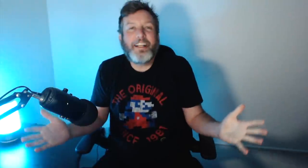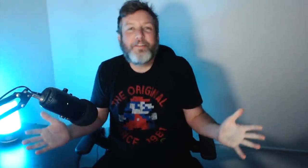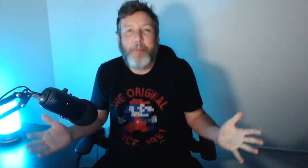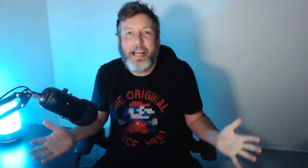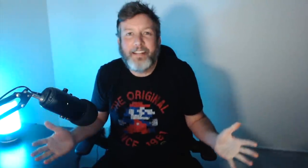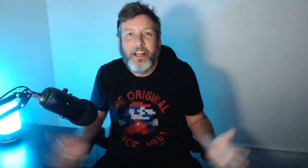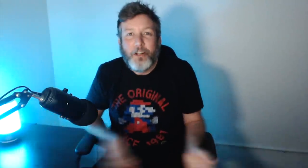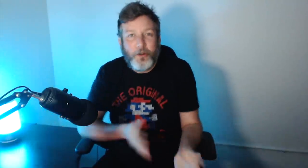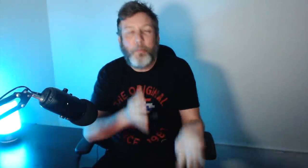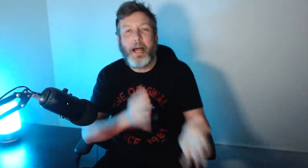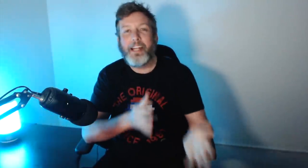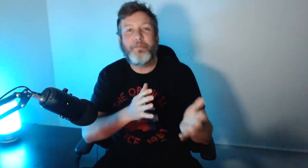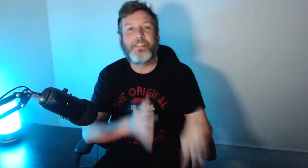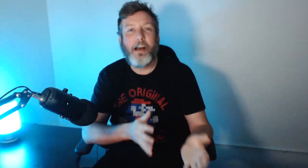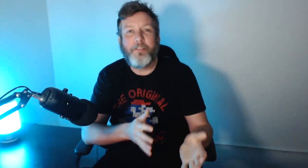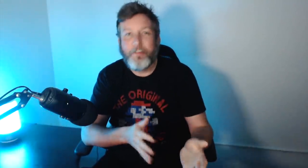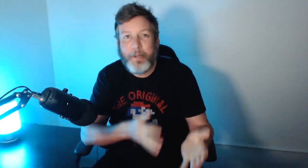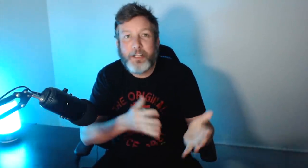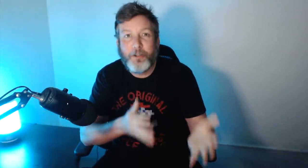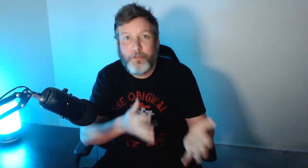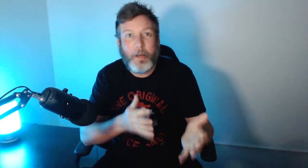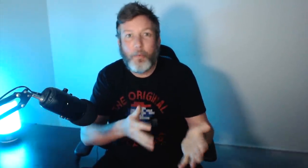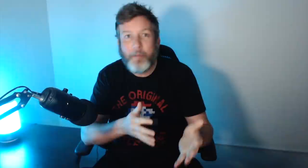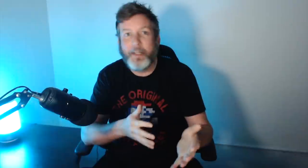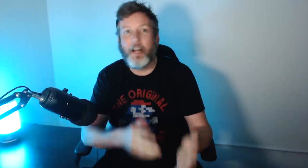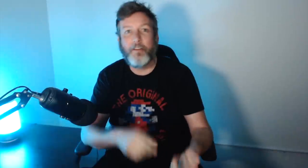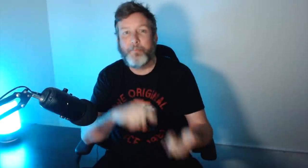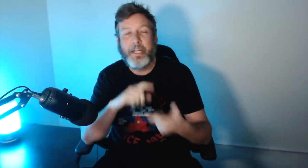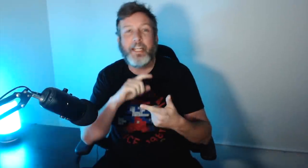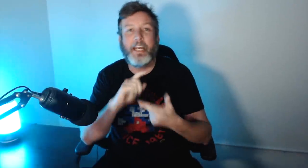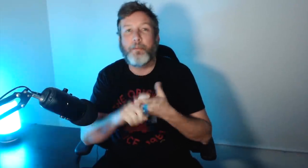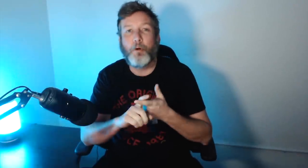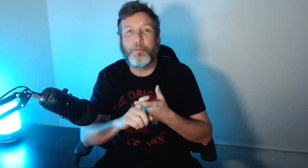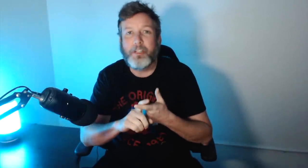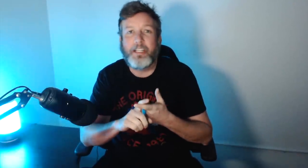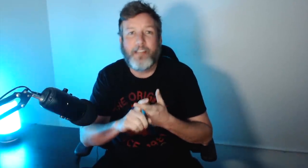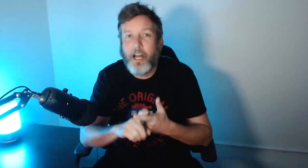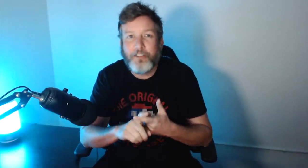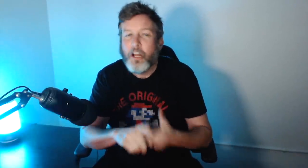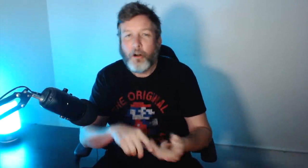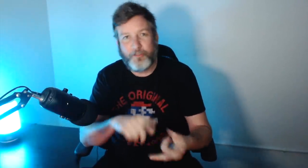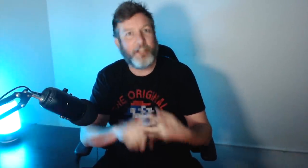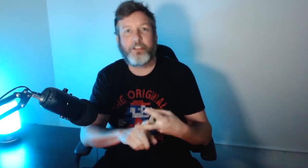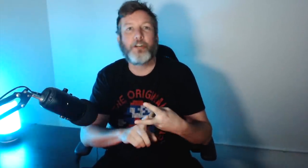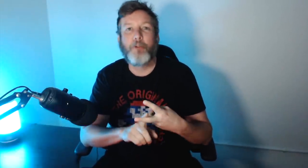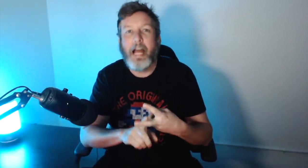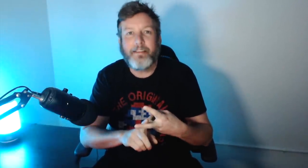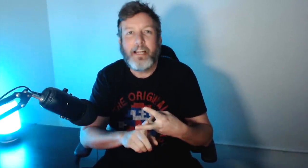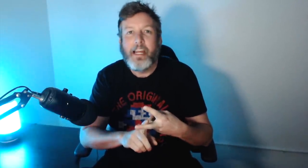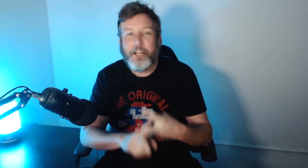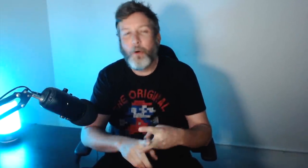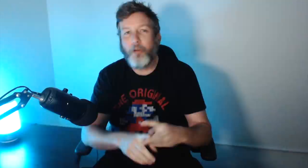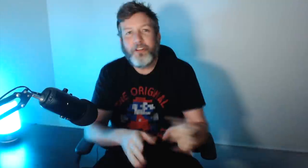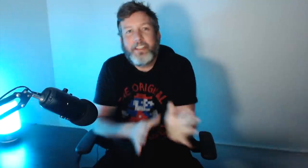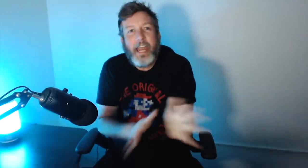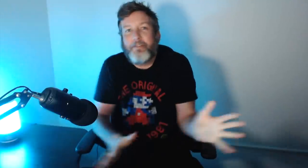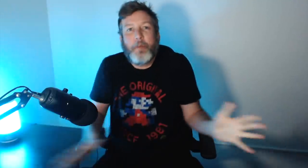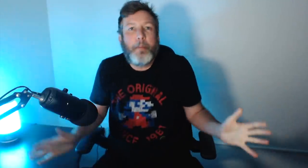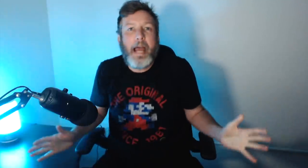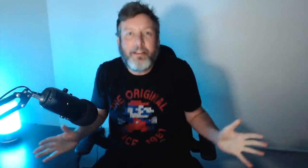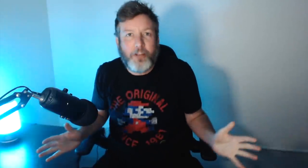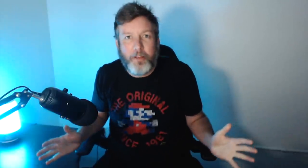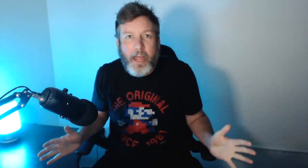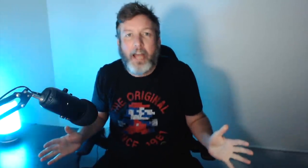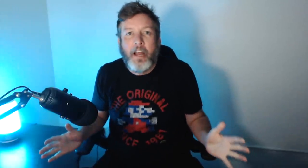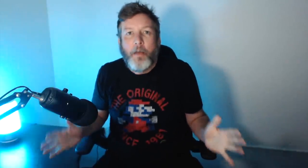what did you all expect? fact, Joe Biden himself has been accused by women of being inappropriately touched or sexually harassed, and you all just gave